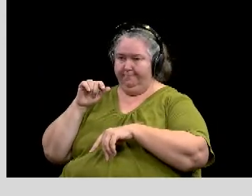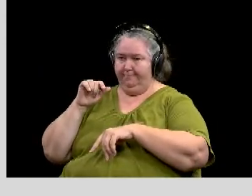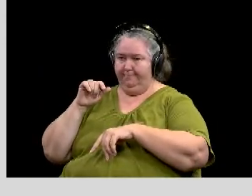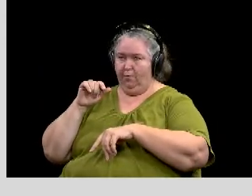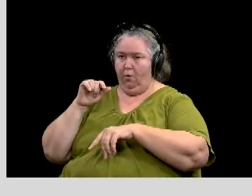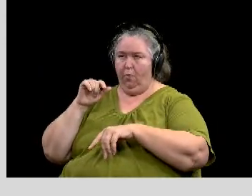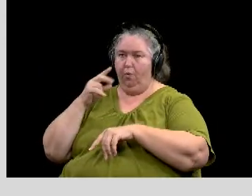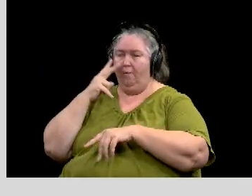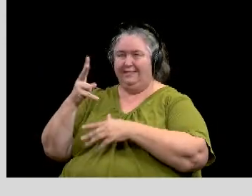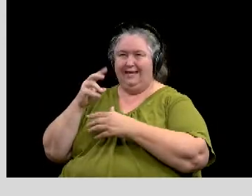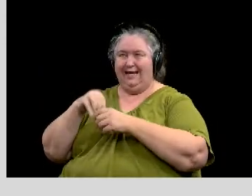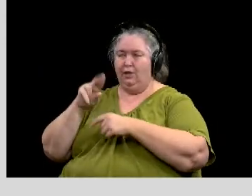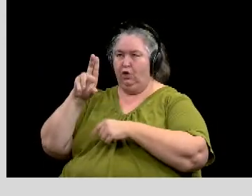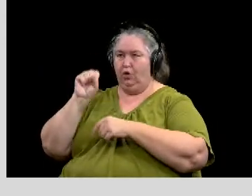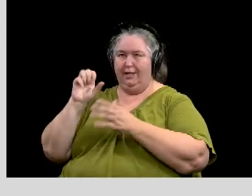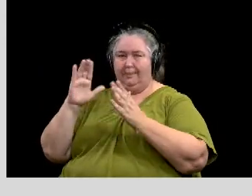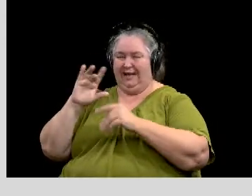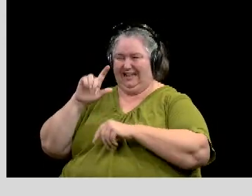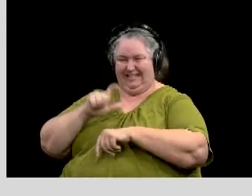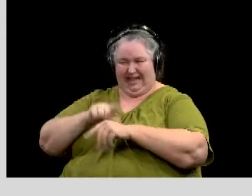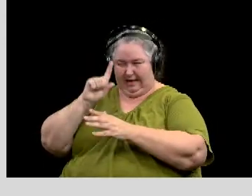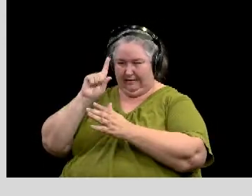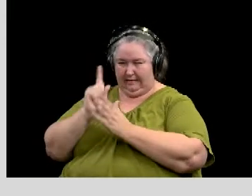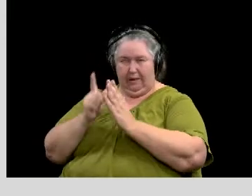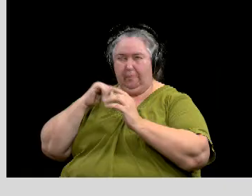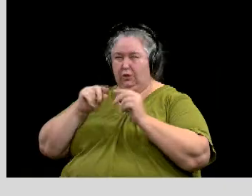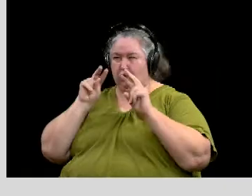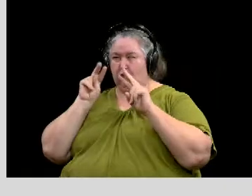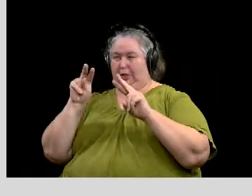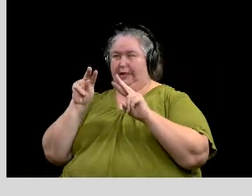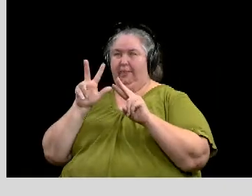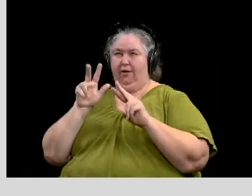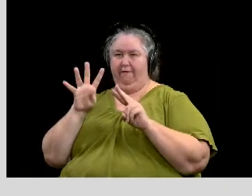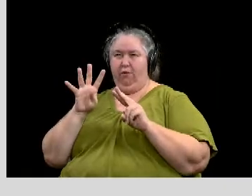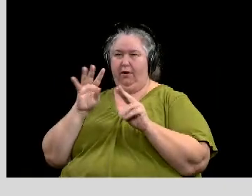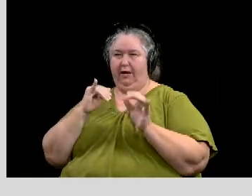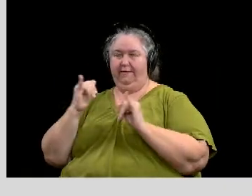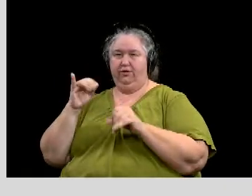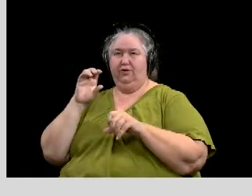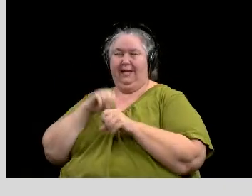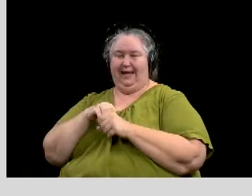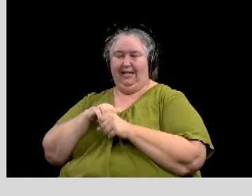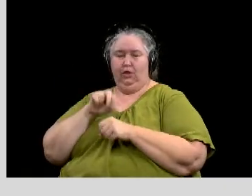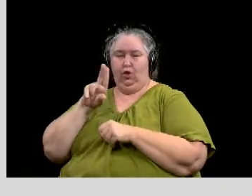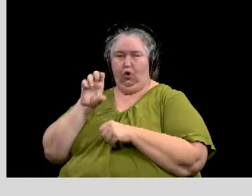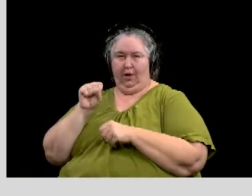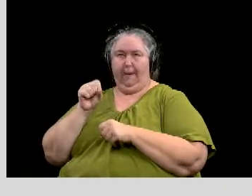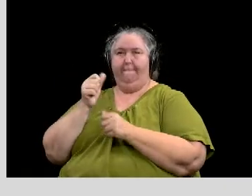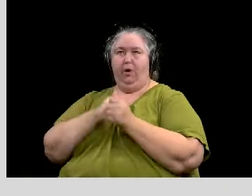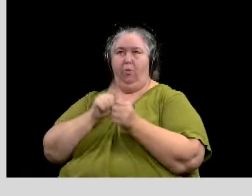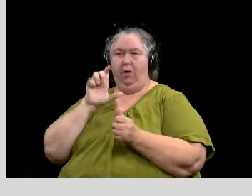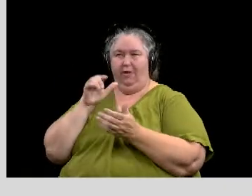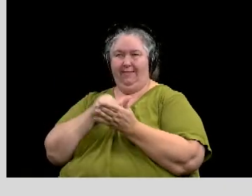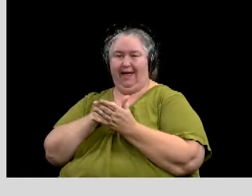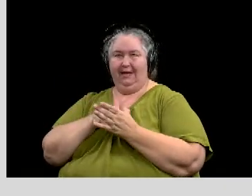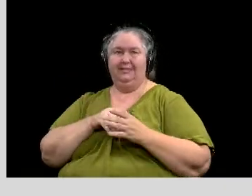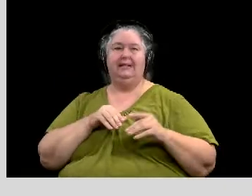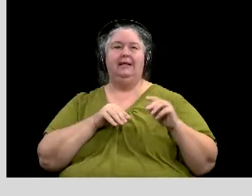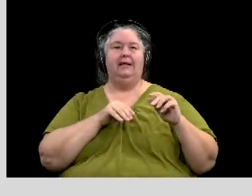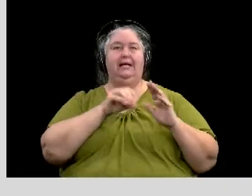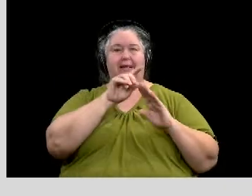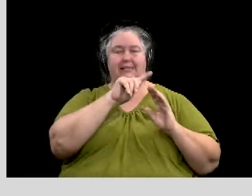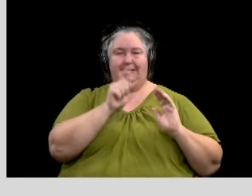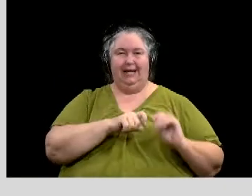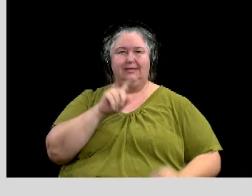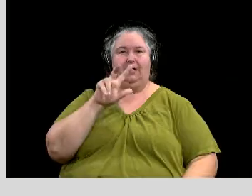34 individuals in the United States per 100,000, state of Texas, 32, currently hospitalized per 100,000,